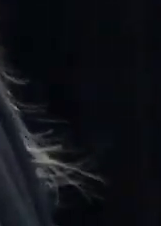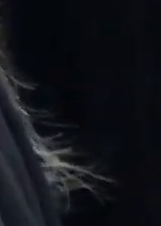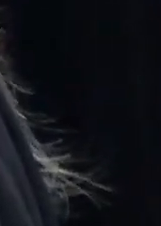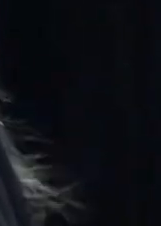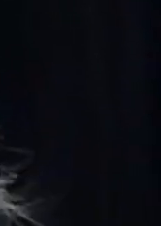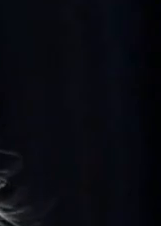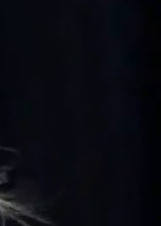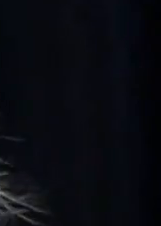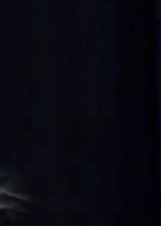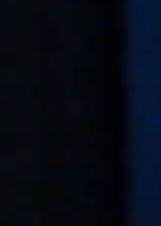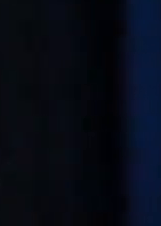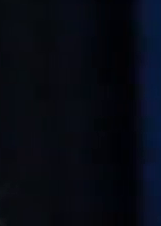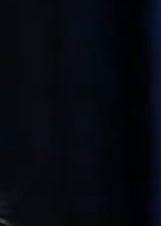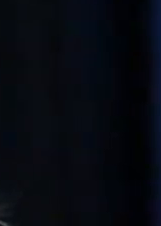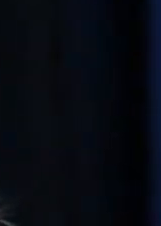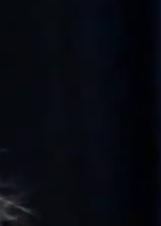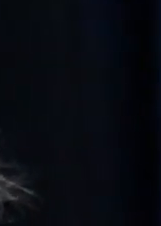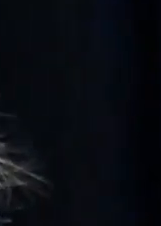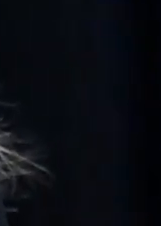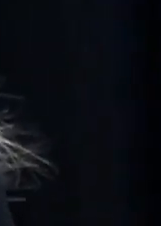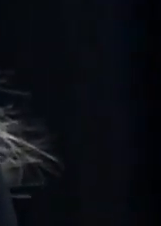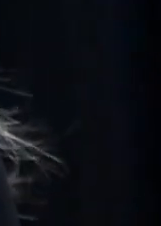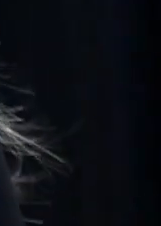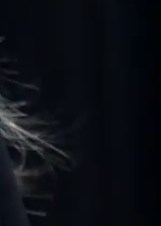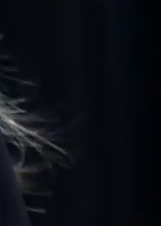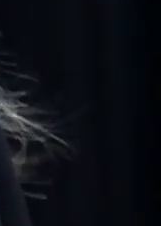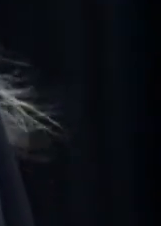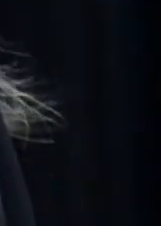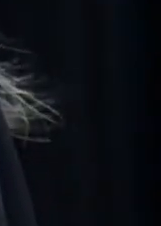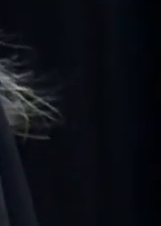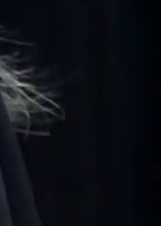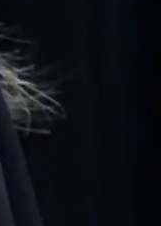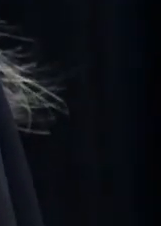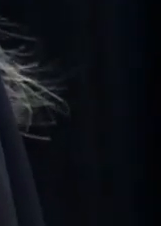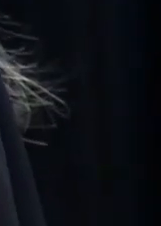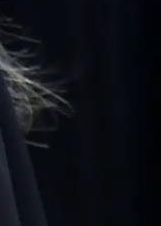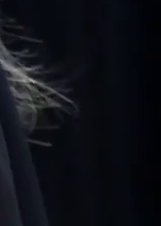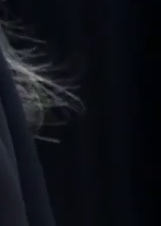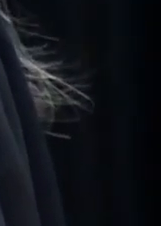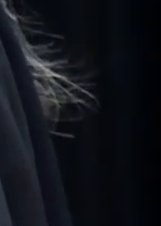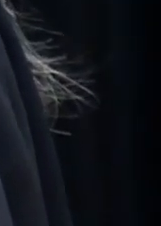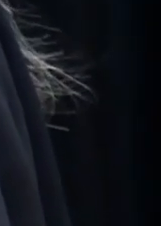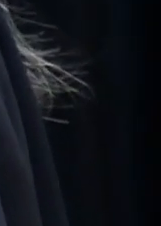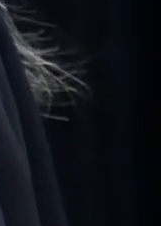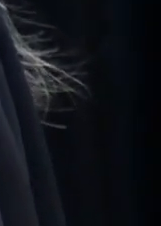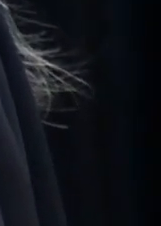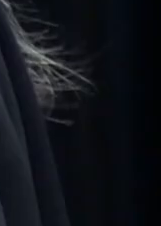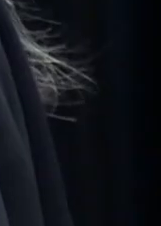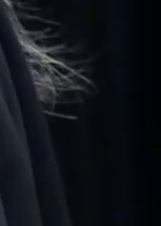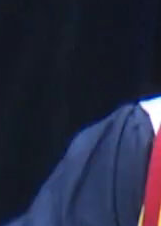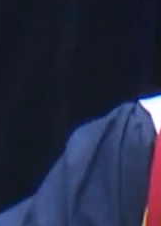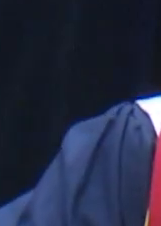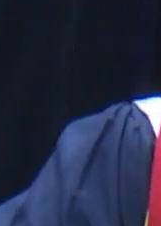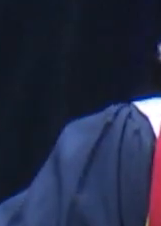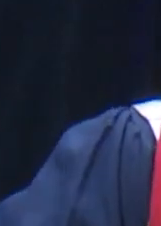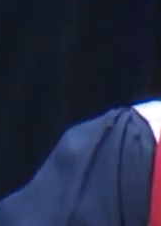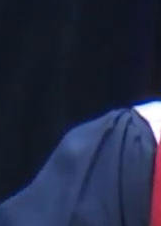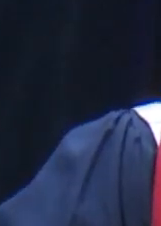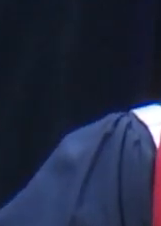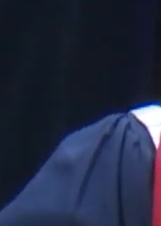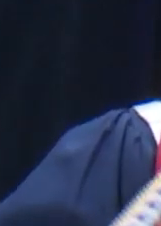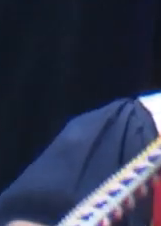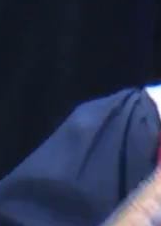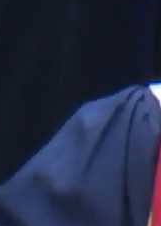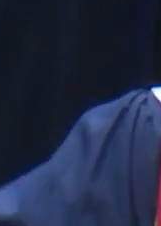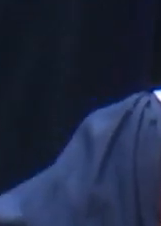Good afternoon. My name is Twyla Guajardo. I'm the principal of Travis Early College High School. On behalf of the faculty and staff, it is my pleasure